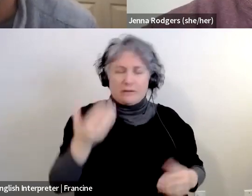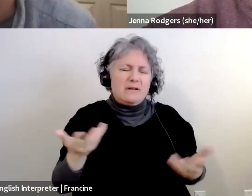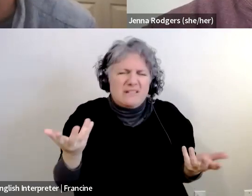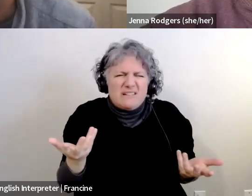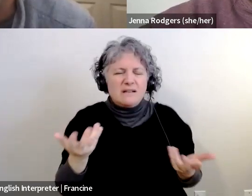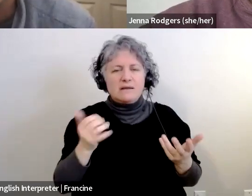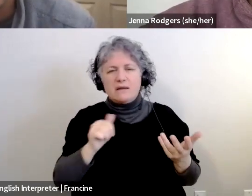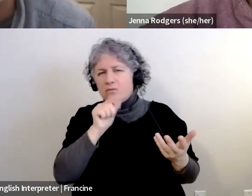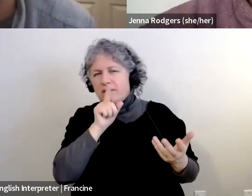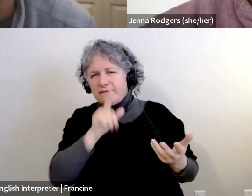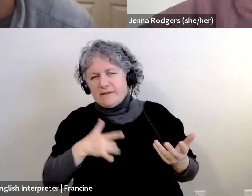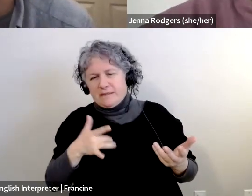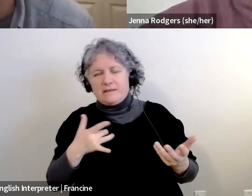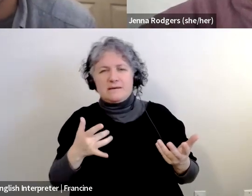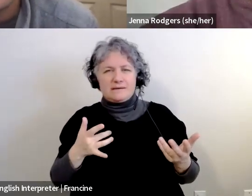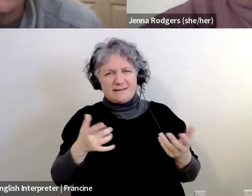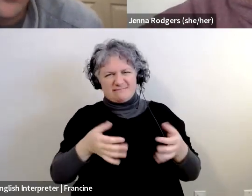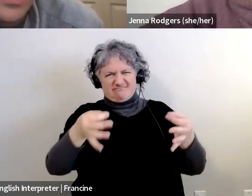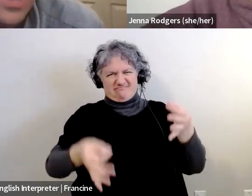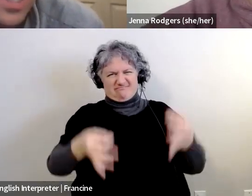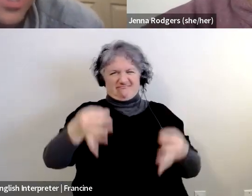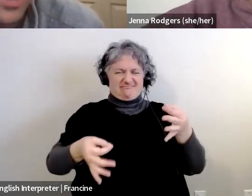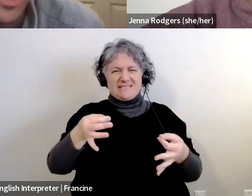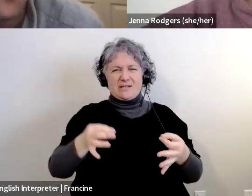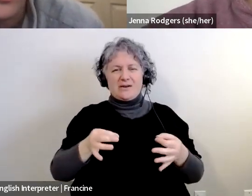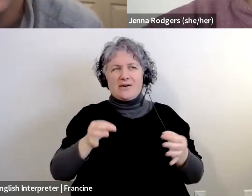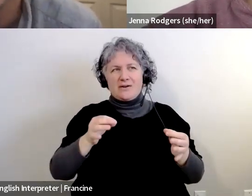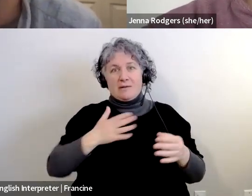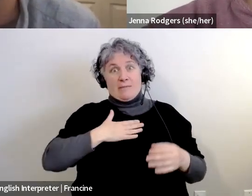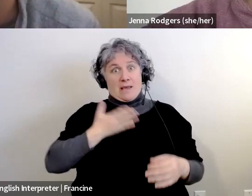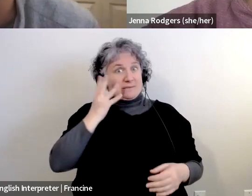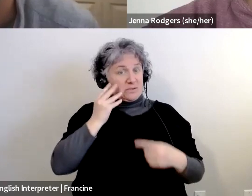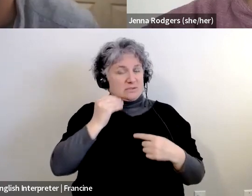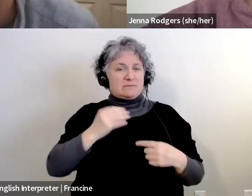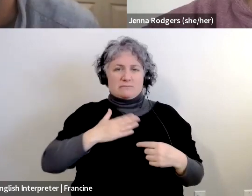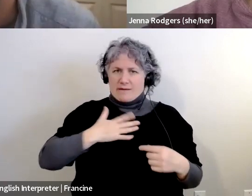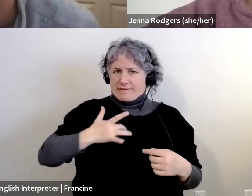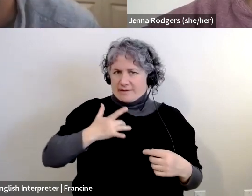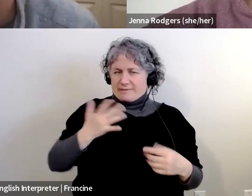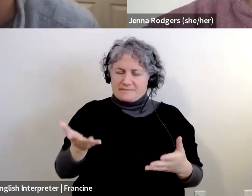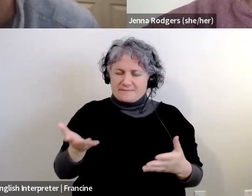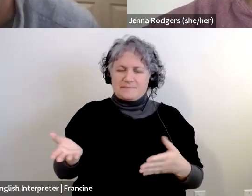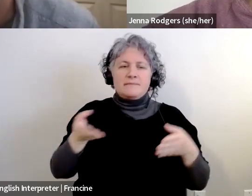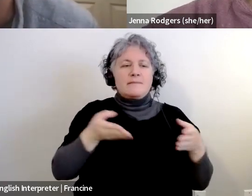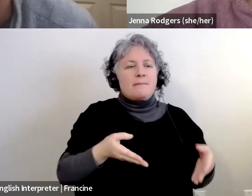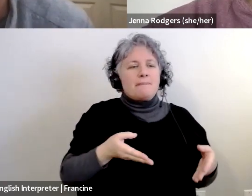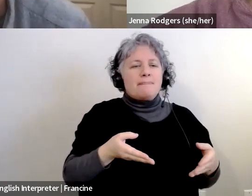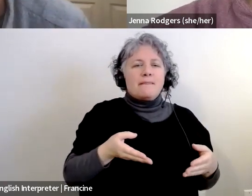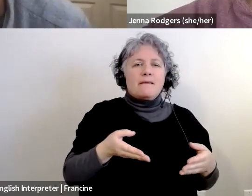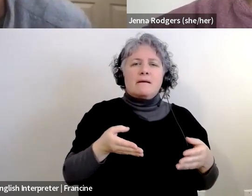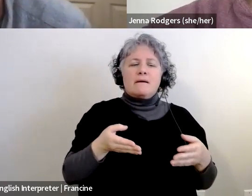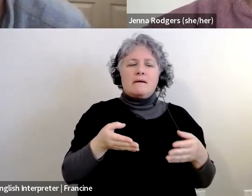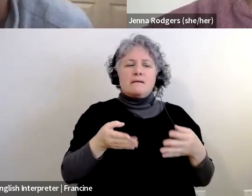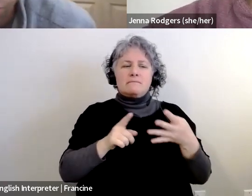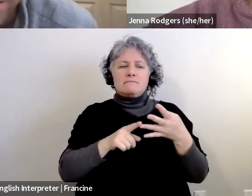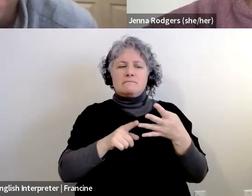not really a feeling, right? It kind of shifts. So talking about your own experience. The desired change, being specific. Could you please